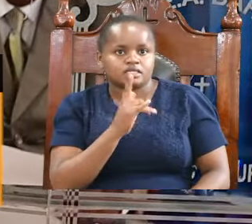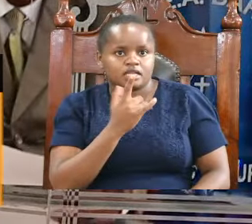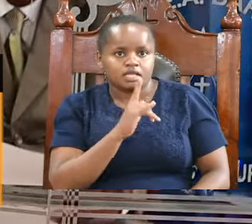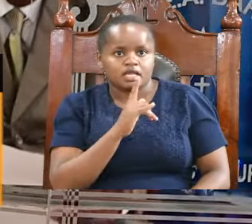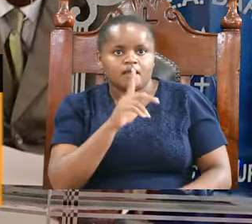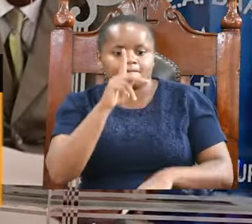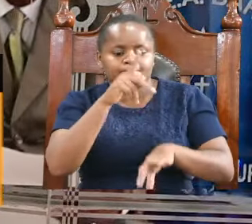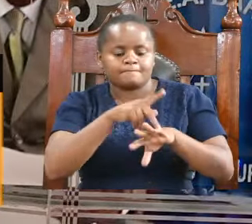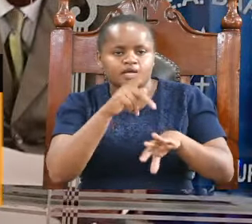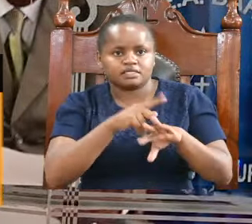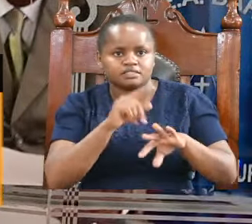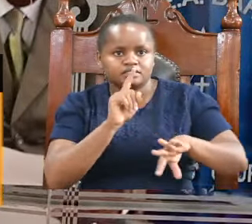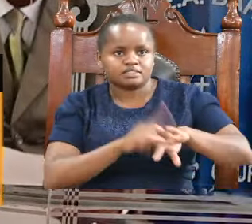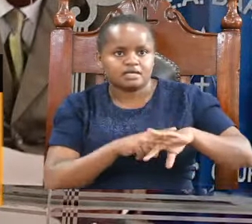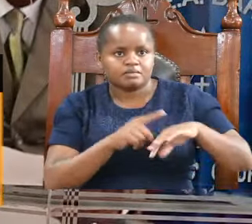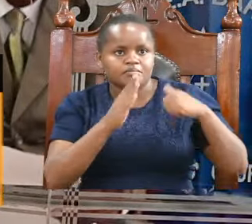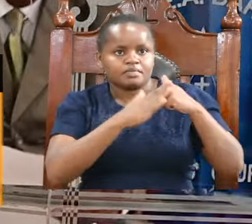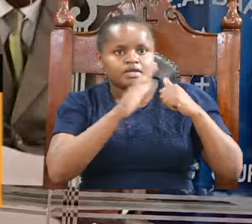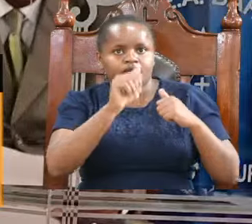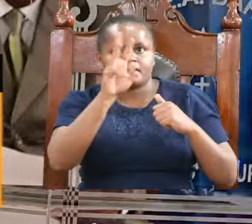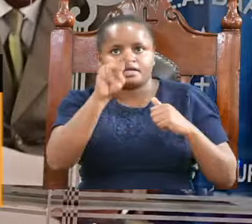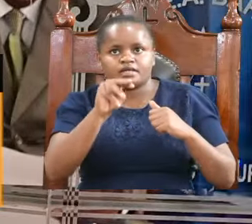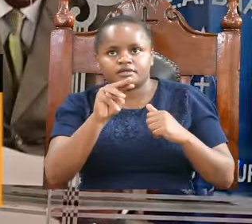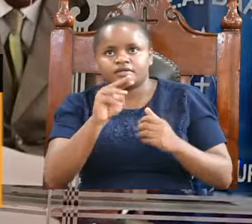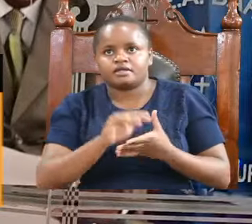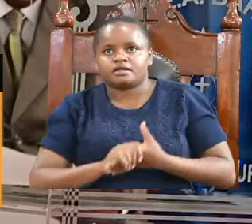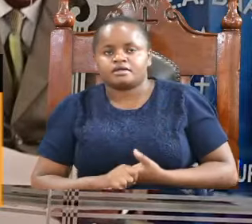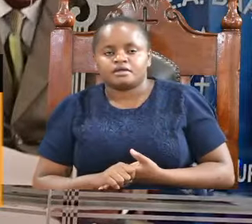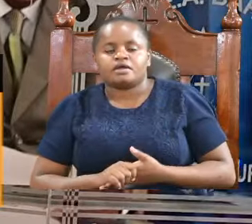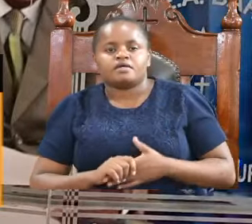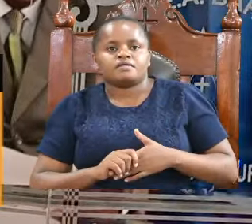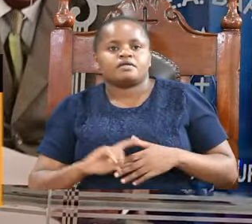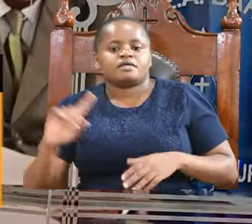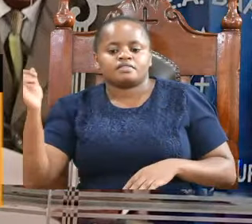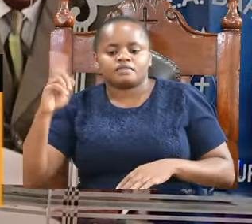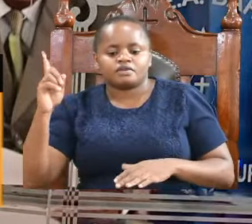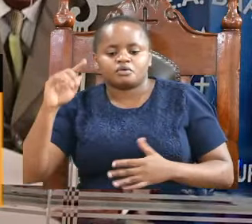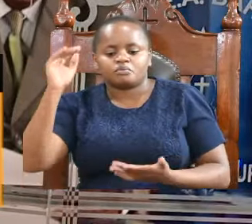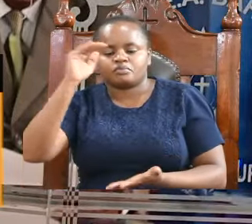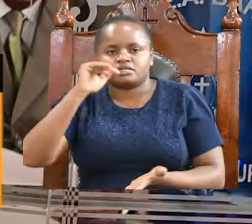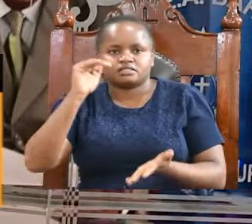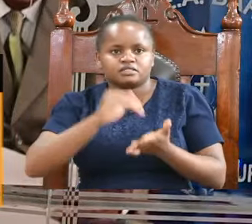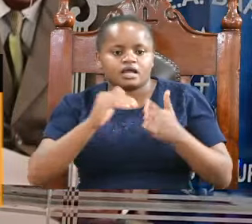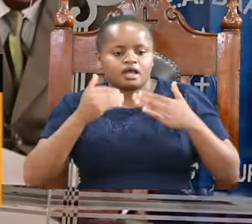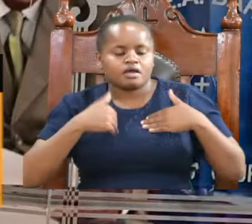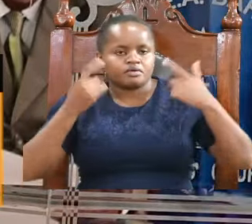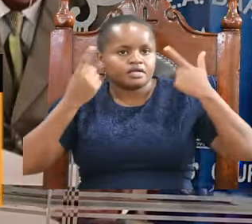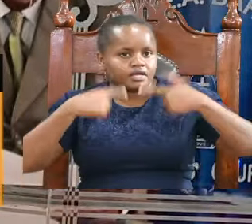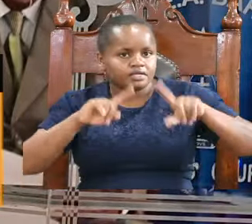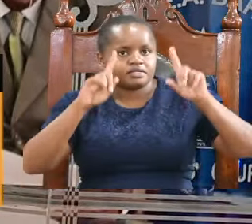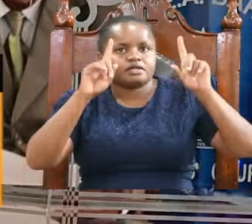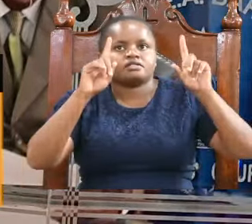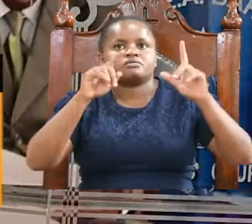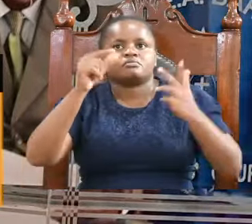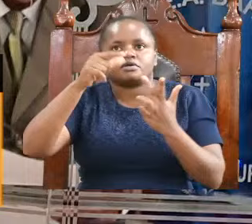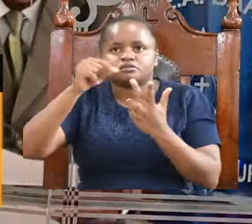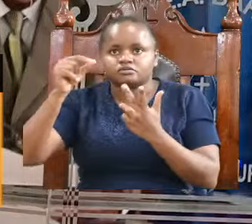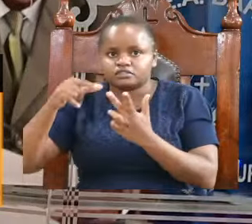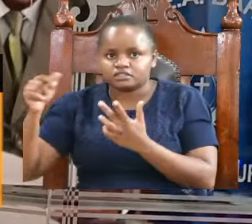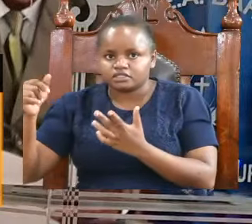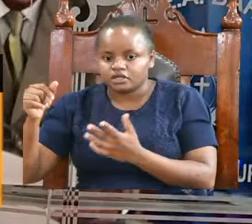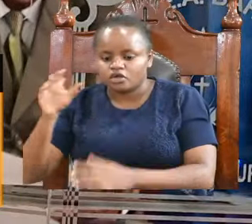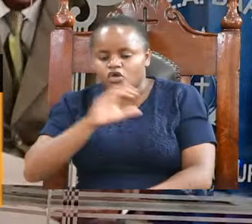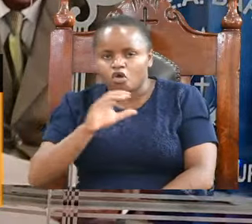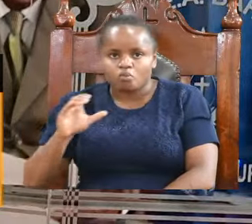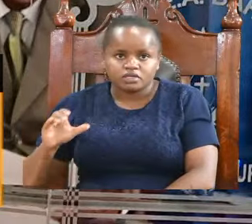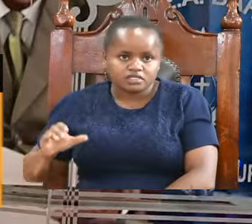April 2024 at 9 a.m. Whereas the Presbytery of Nairobi Center has received an intimation from the Appointment Committee